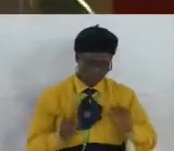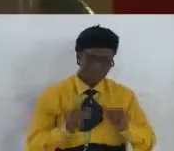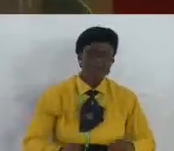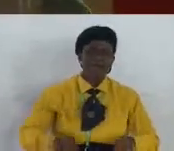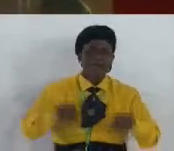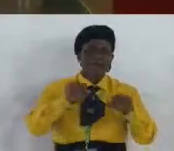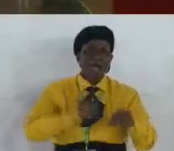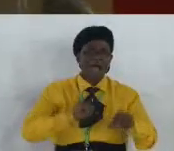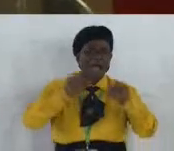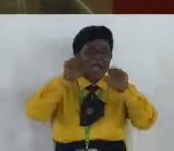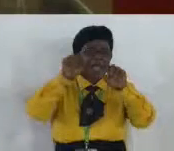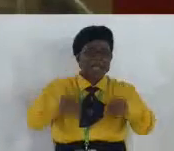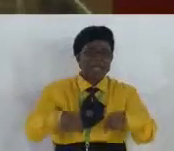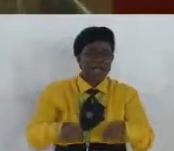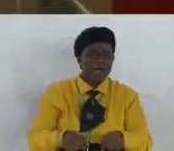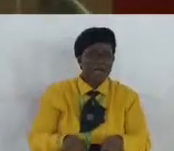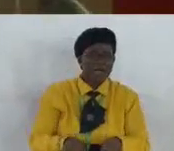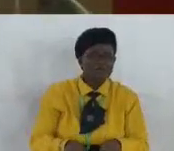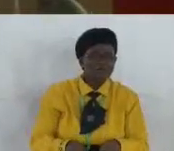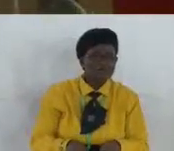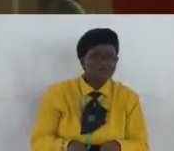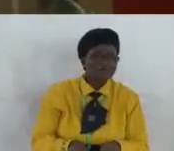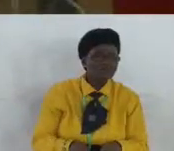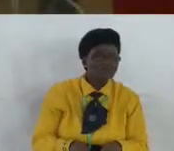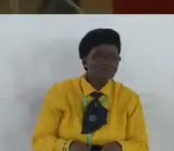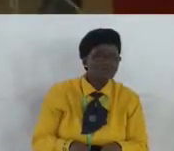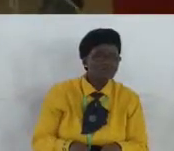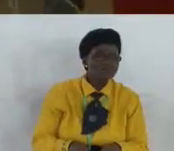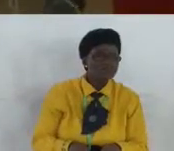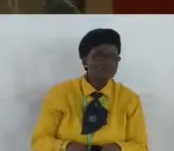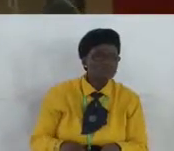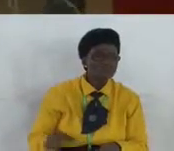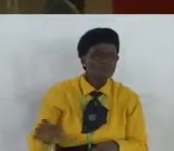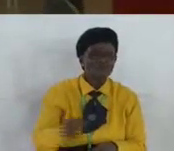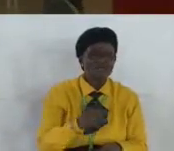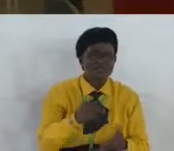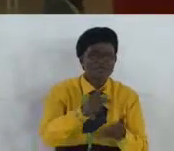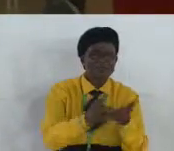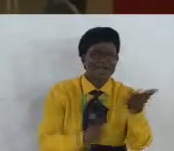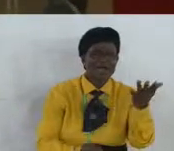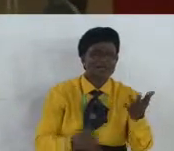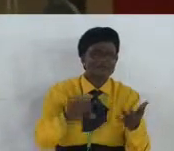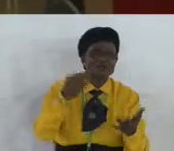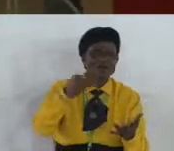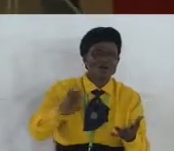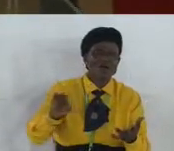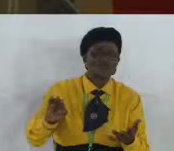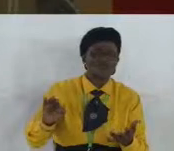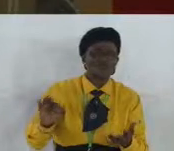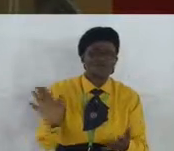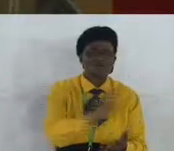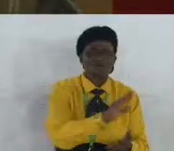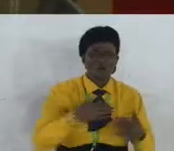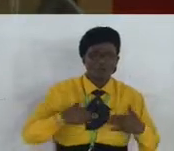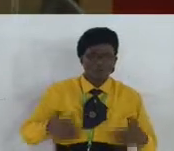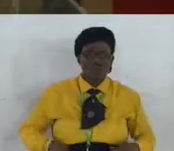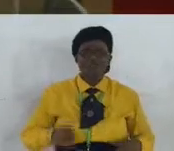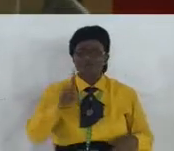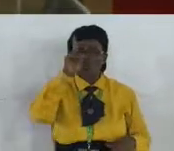I can pick the parts of your body one by one and show you